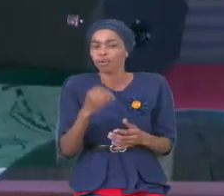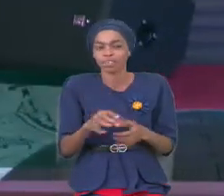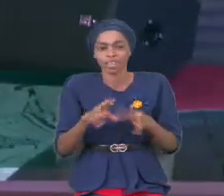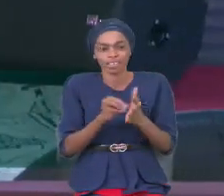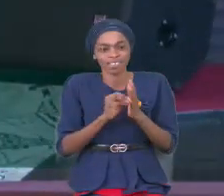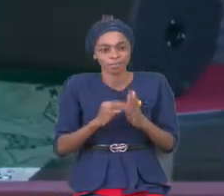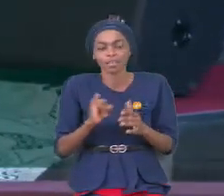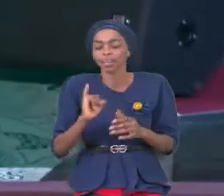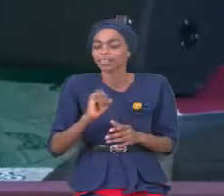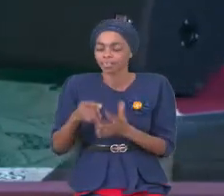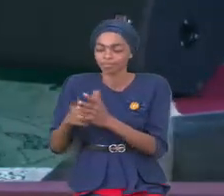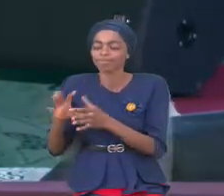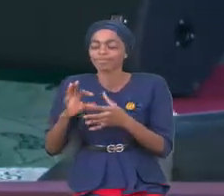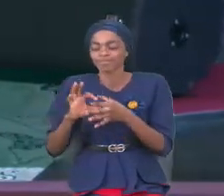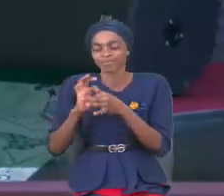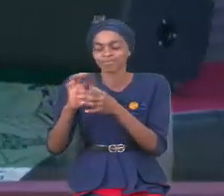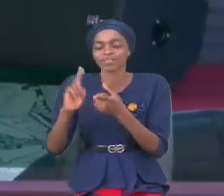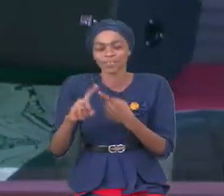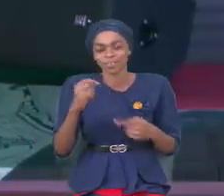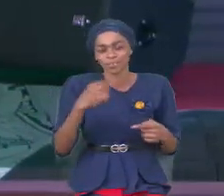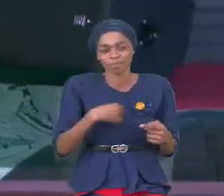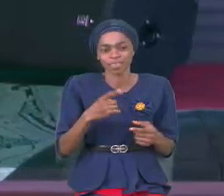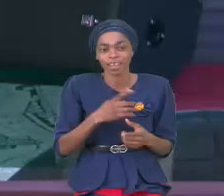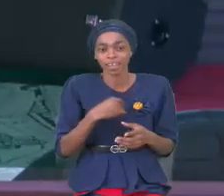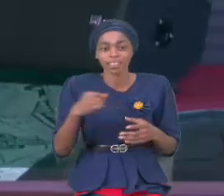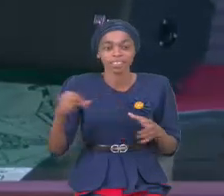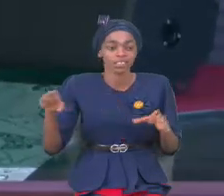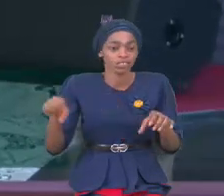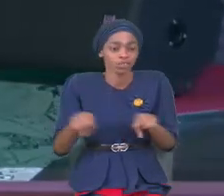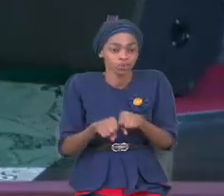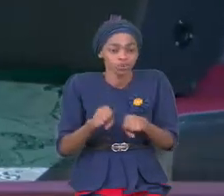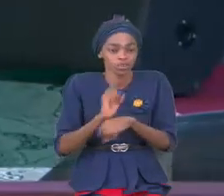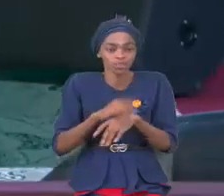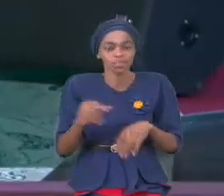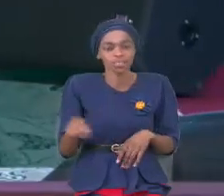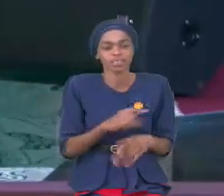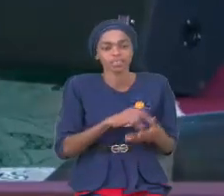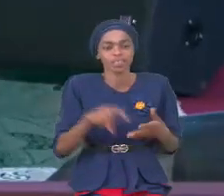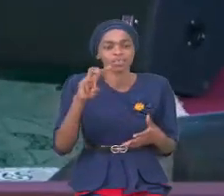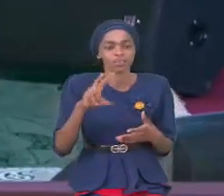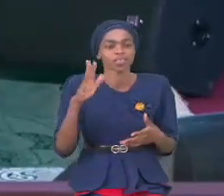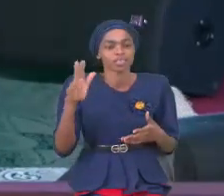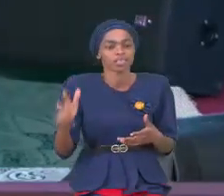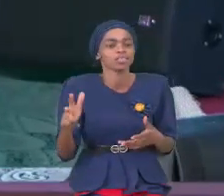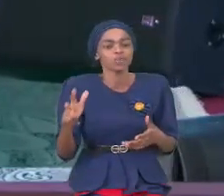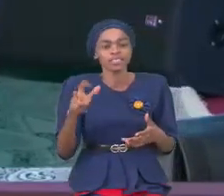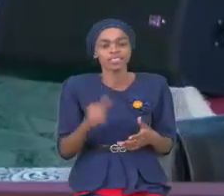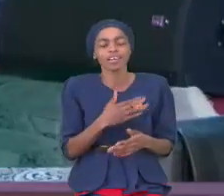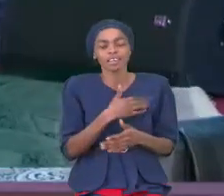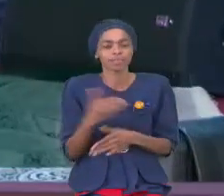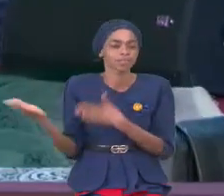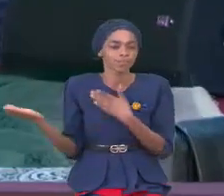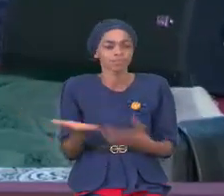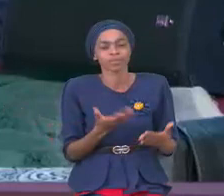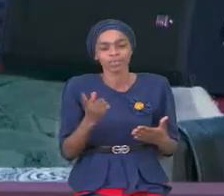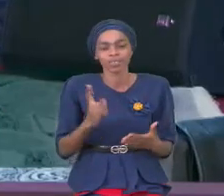And then in verse 23, it says, and bring hither the fatted calf and kill it, and let us eat and be